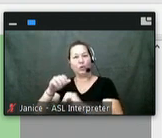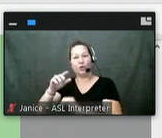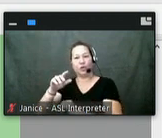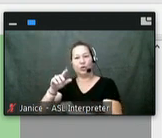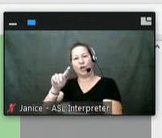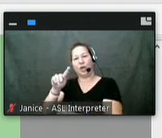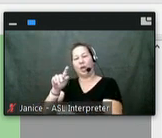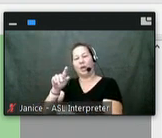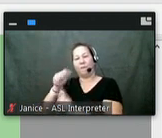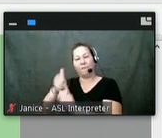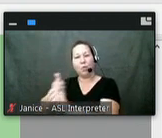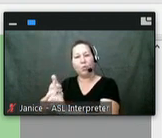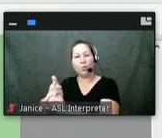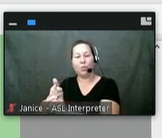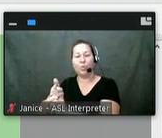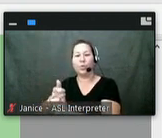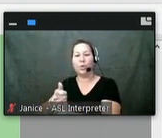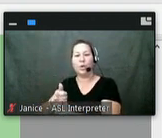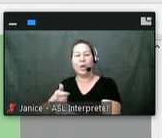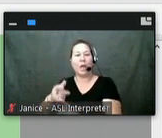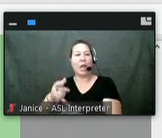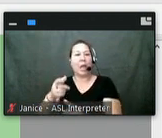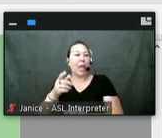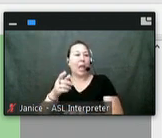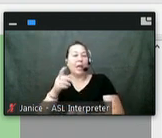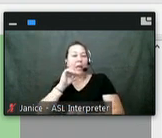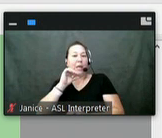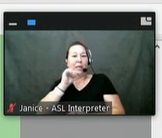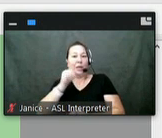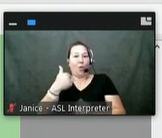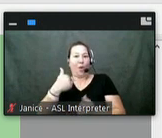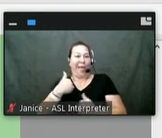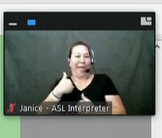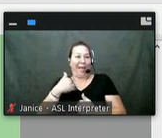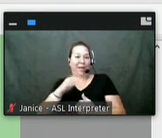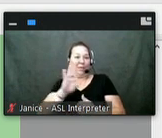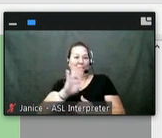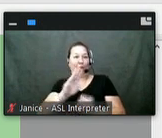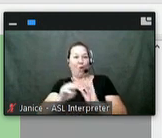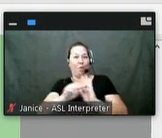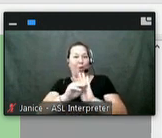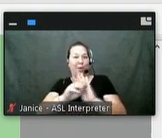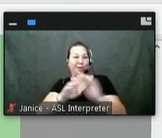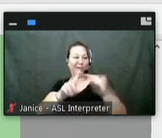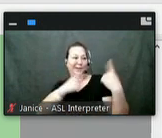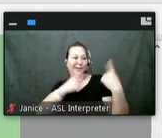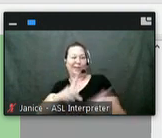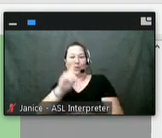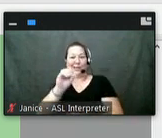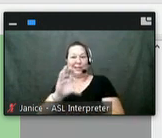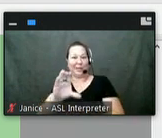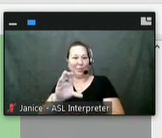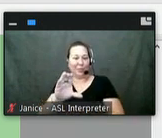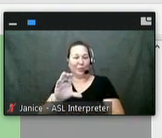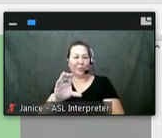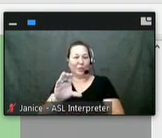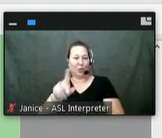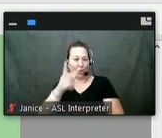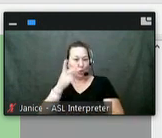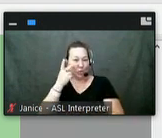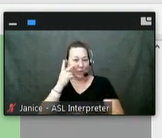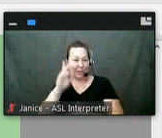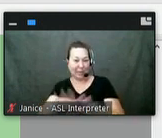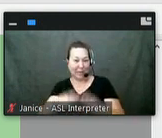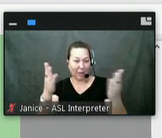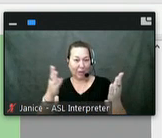not expected to have their model up for schools till November. So if you open up now, you bear the cost and you